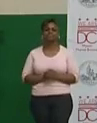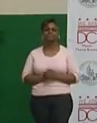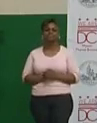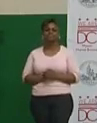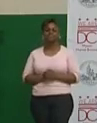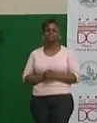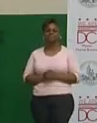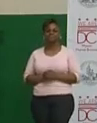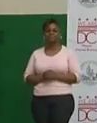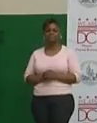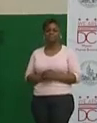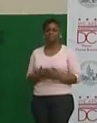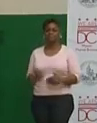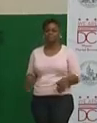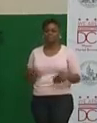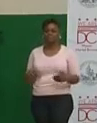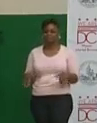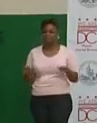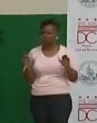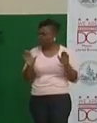This is great. So as you can see,